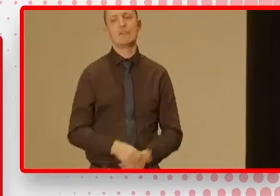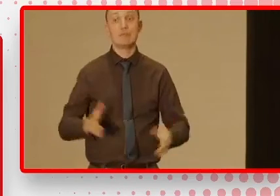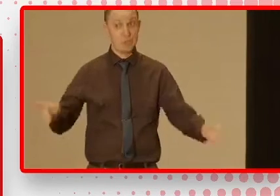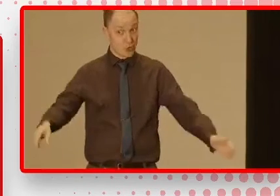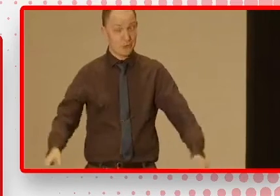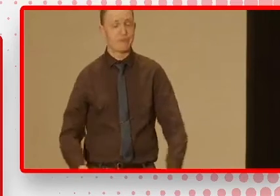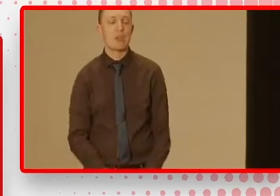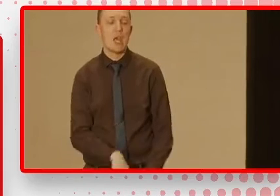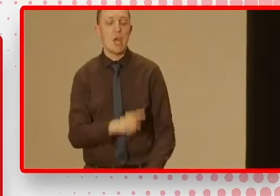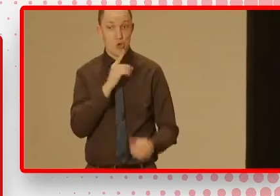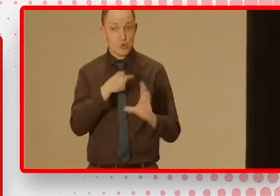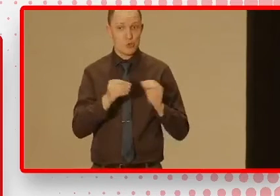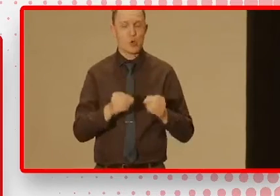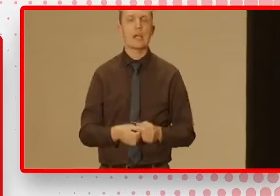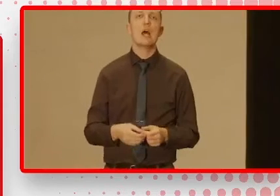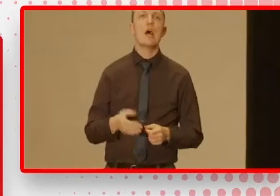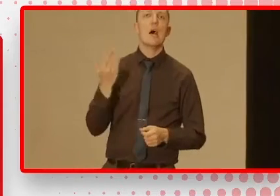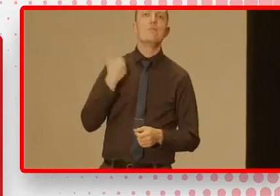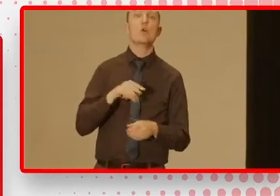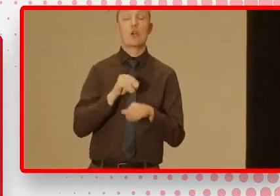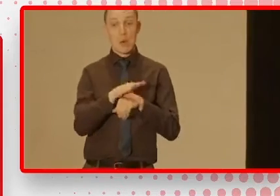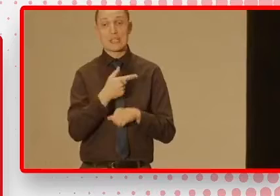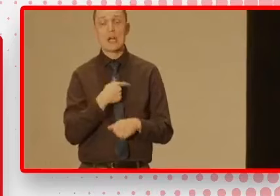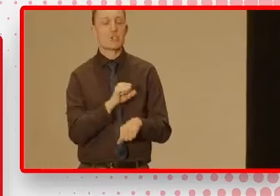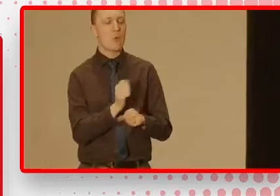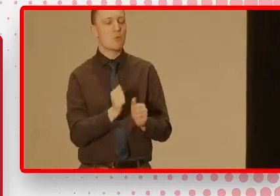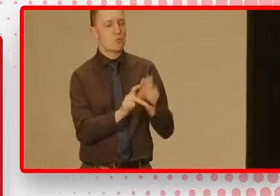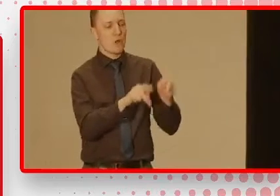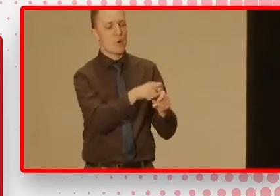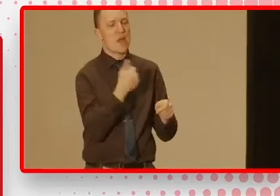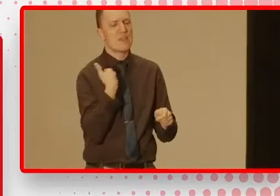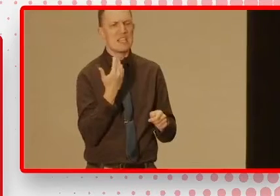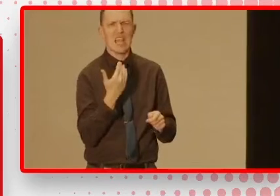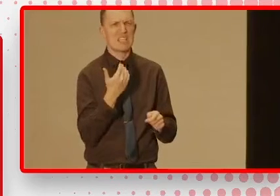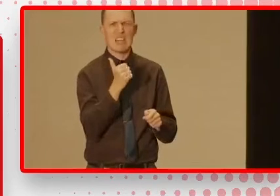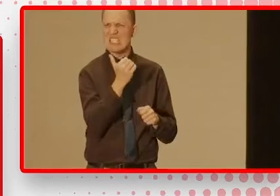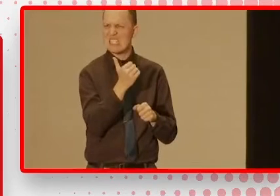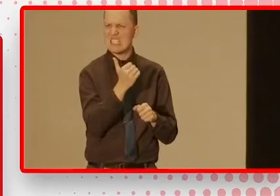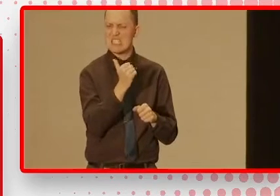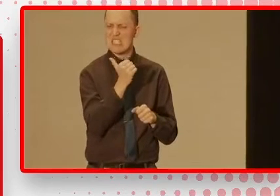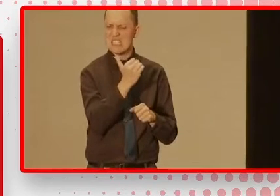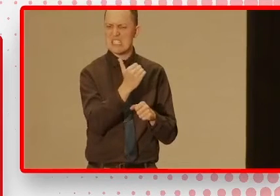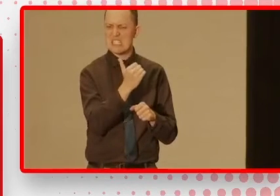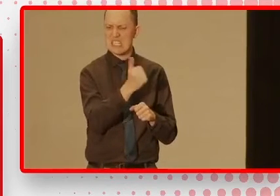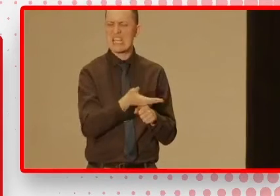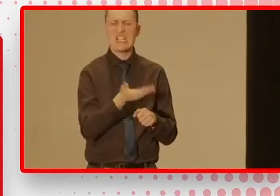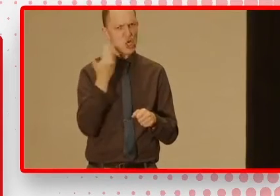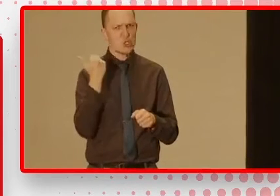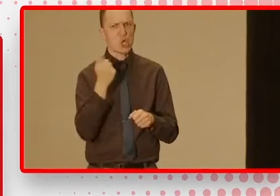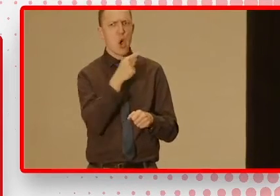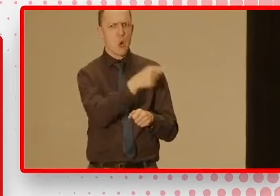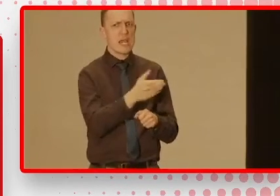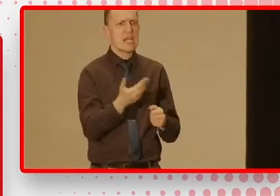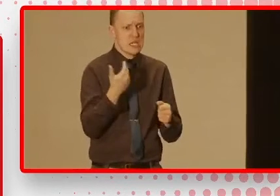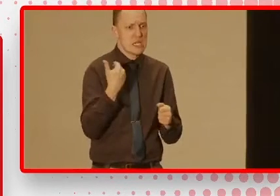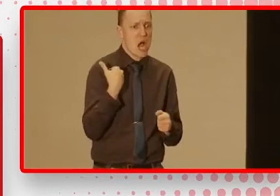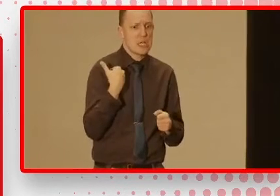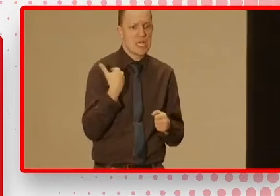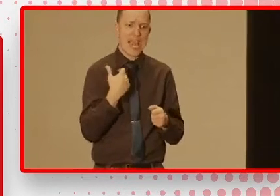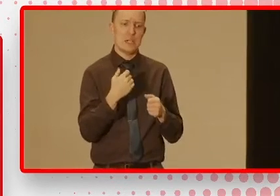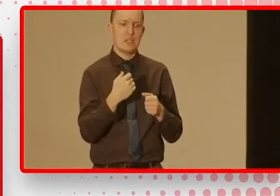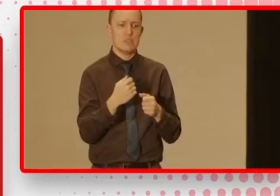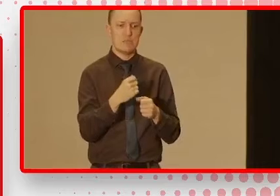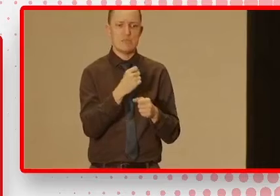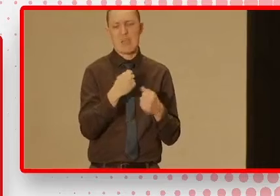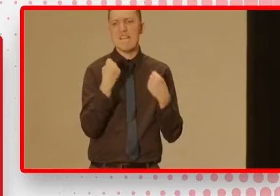individual who had received a vehicle mod like 10 years ago. Came back, the van's, he needs a new one, got it.